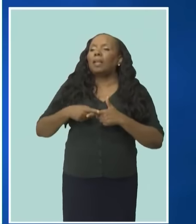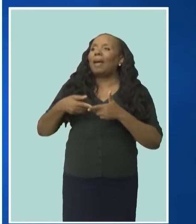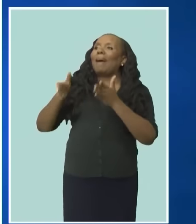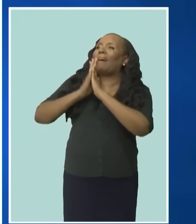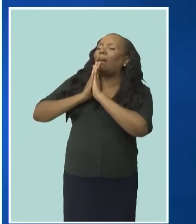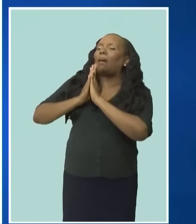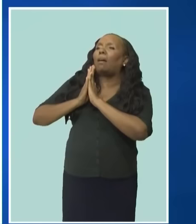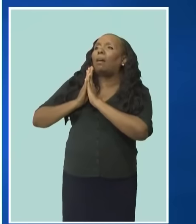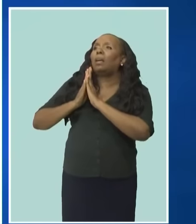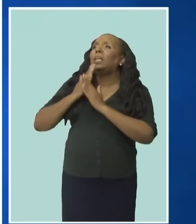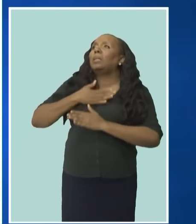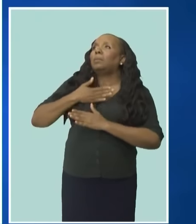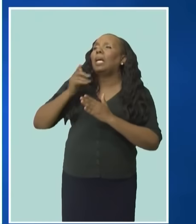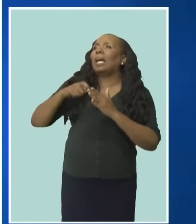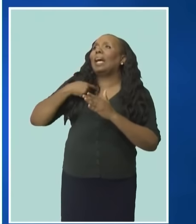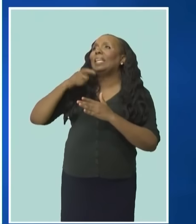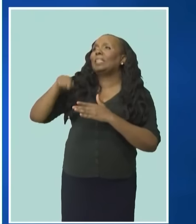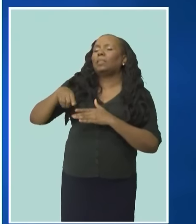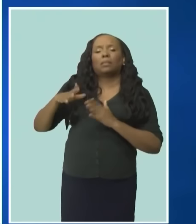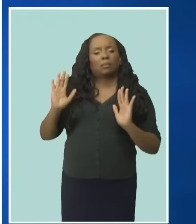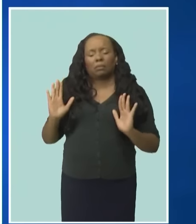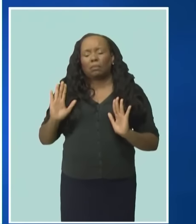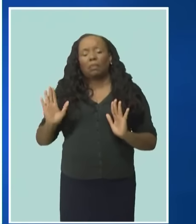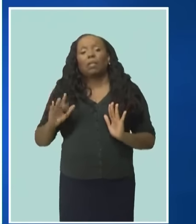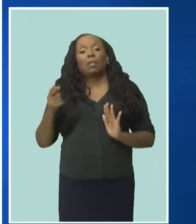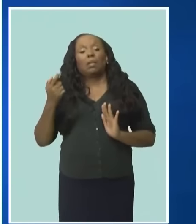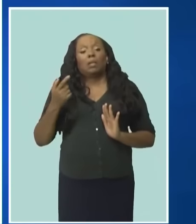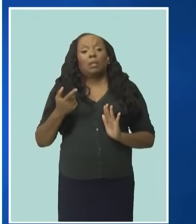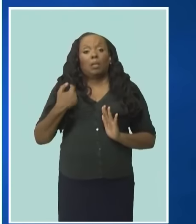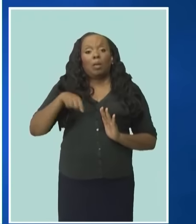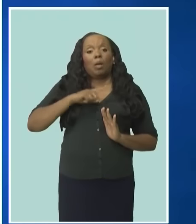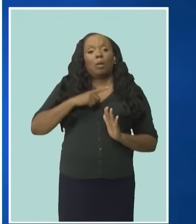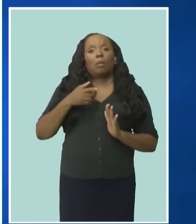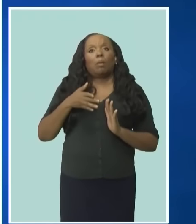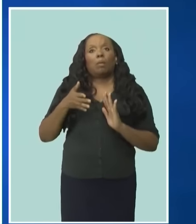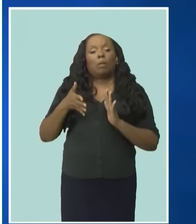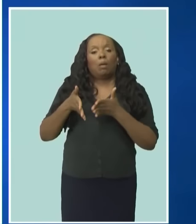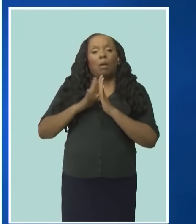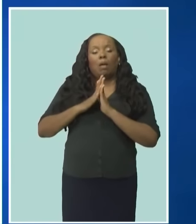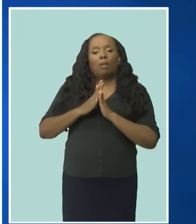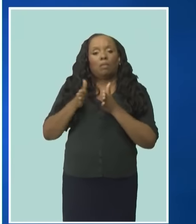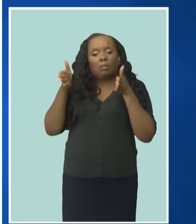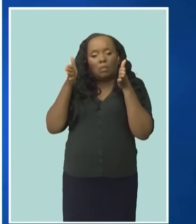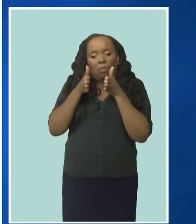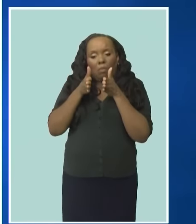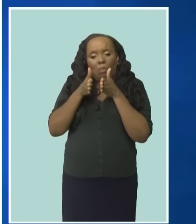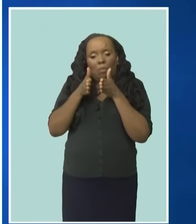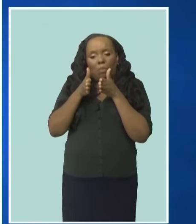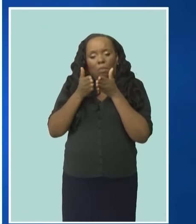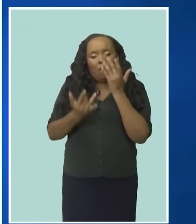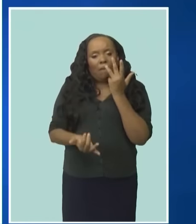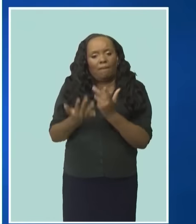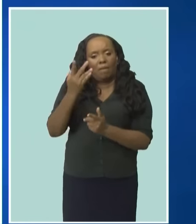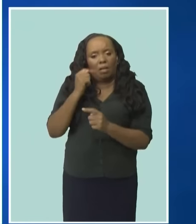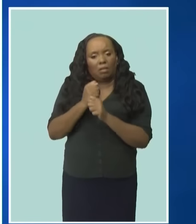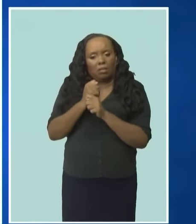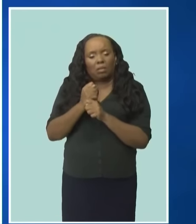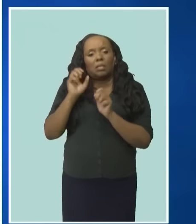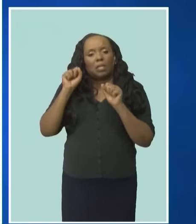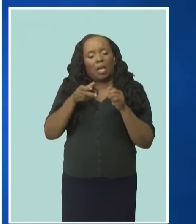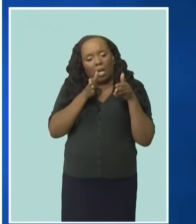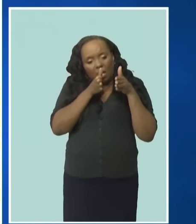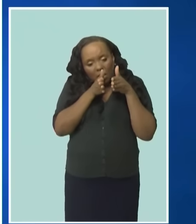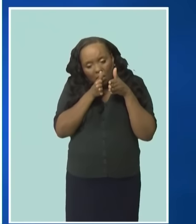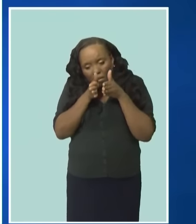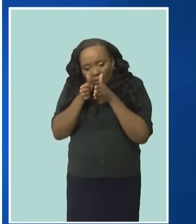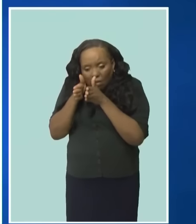we have done in a proactive way, we have acquired some smaller water tenders which can probably go into the nooks and crannies